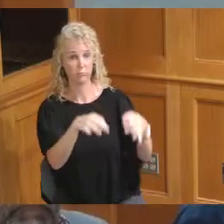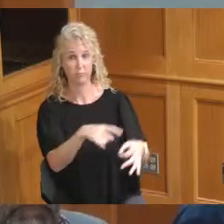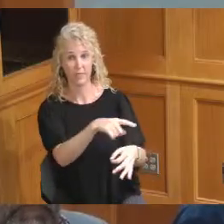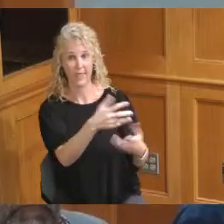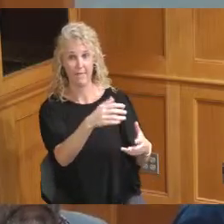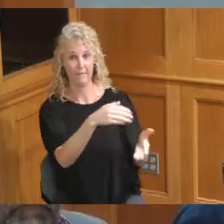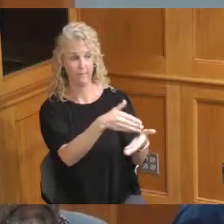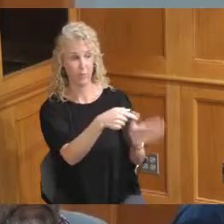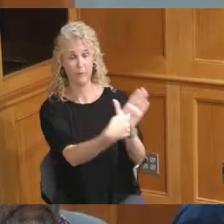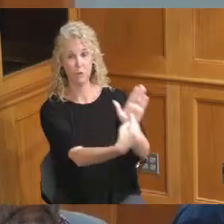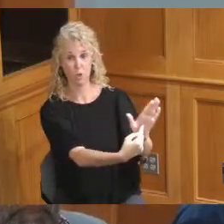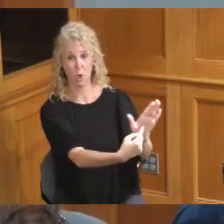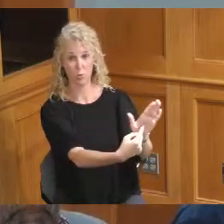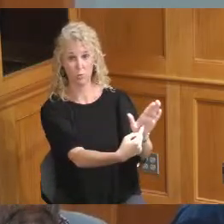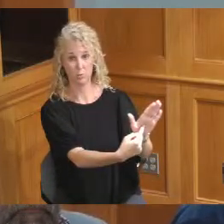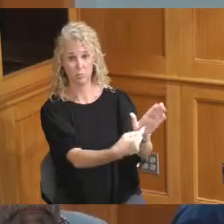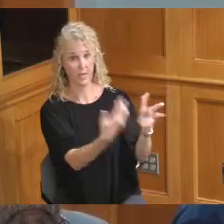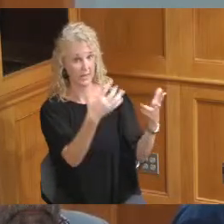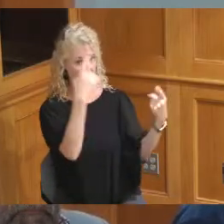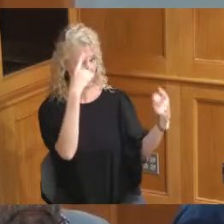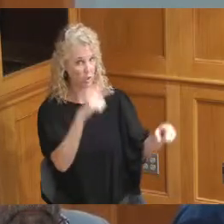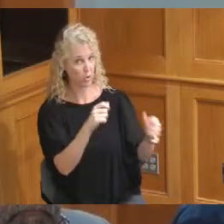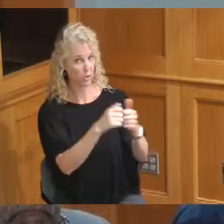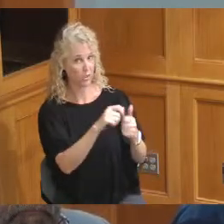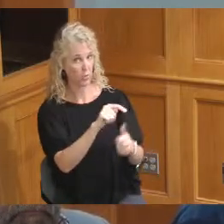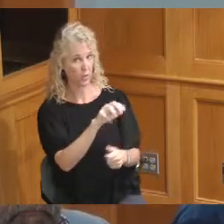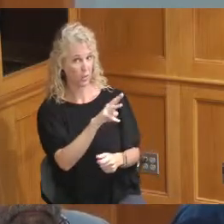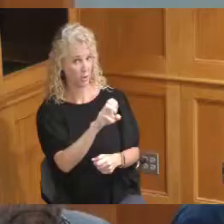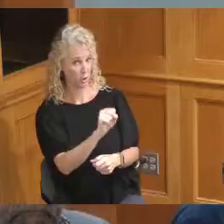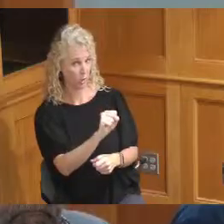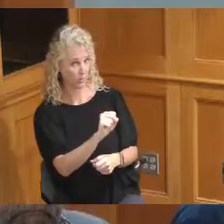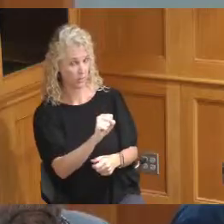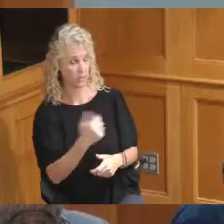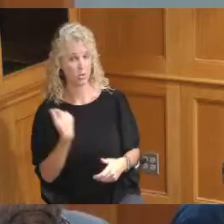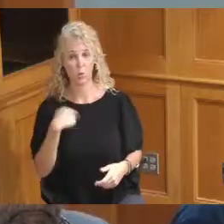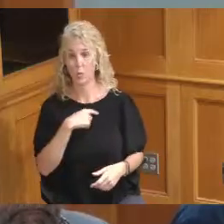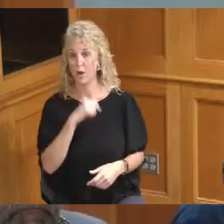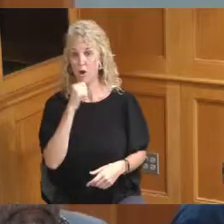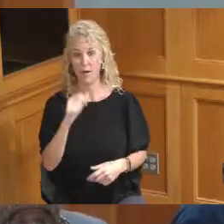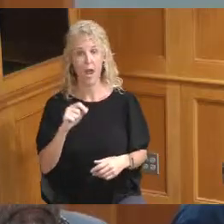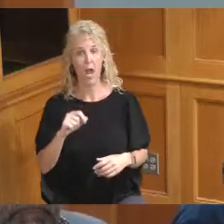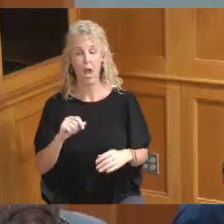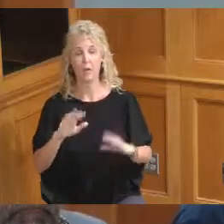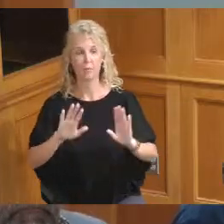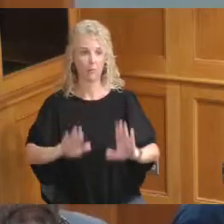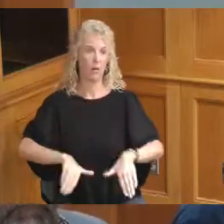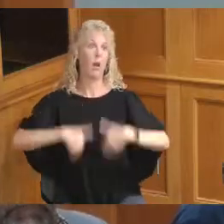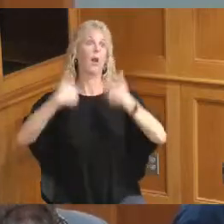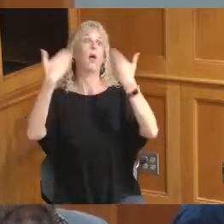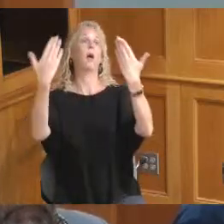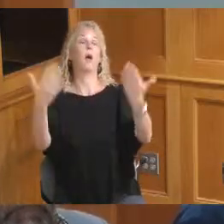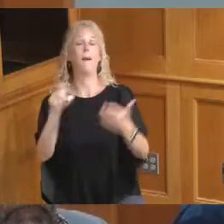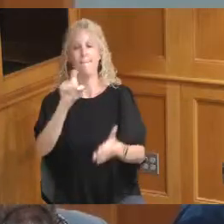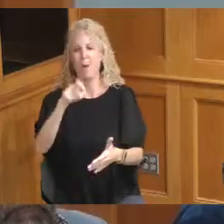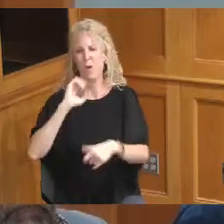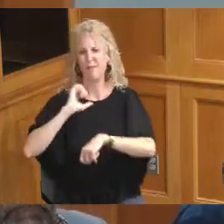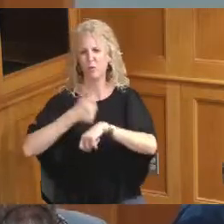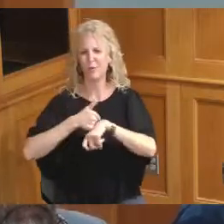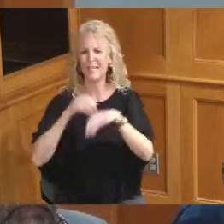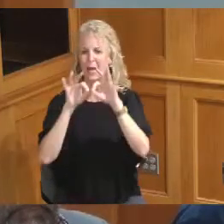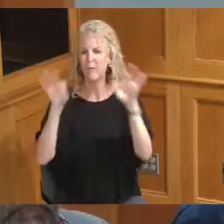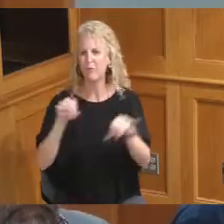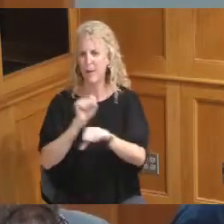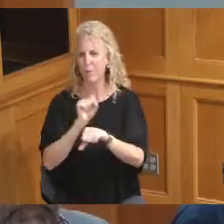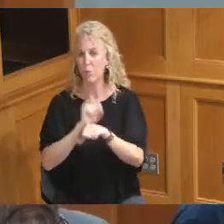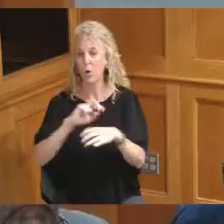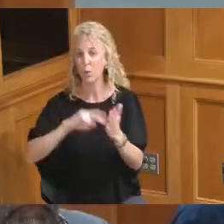aware of those terms. They know, and they are in agreement with those terms, yes. So we're not starting from scratch with them, but it has to be put in a framework where it's a